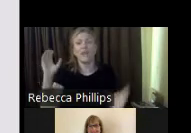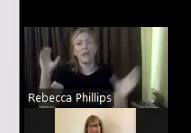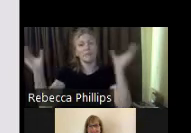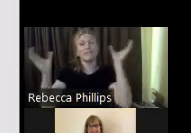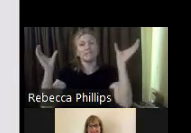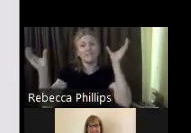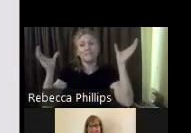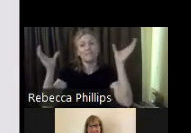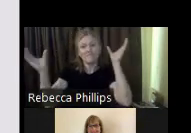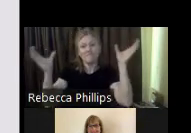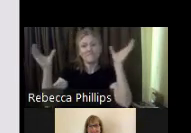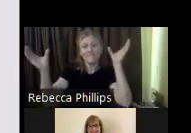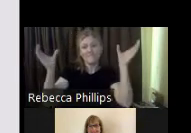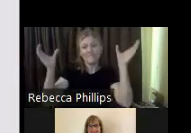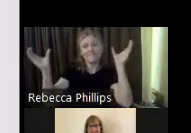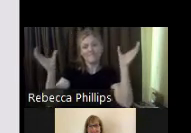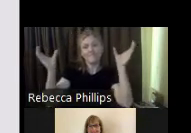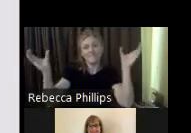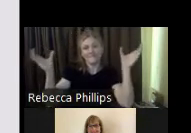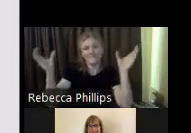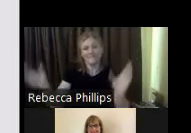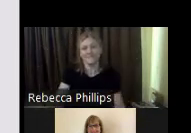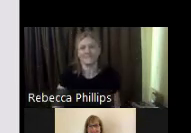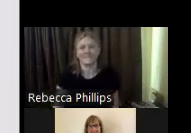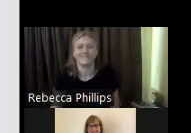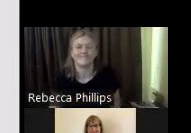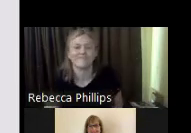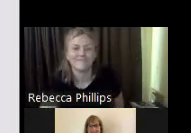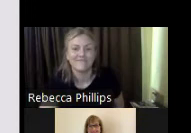just for ambulances.